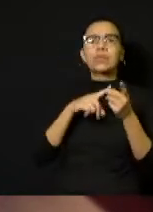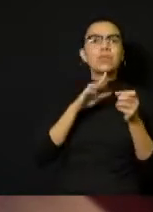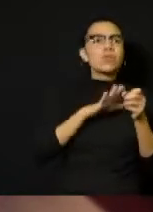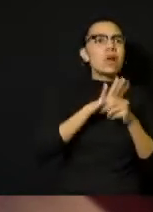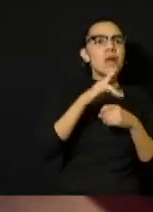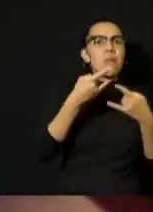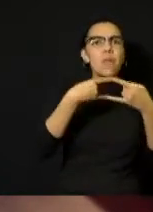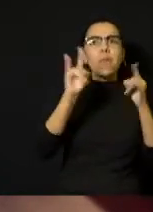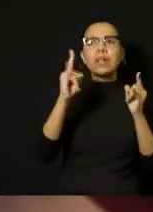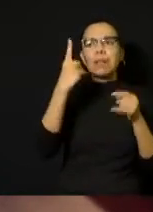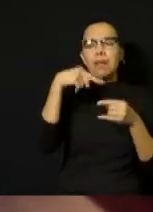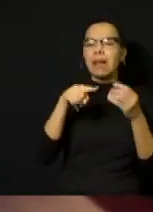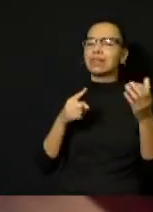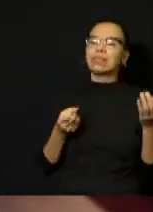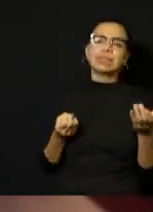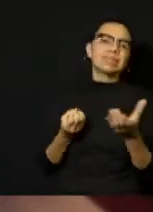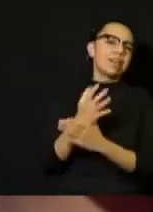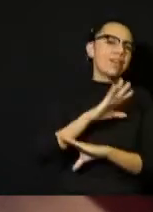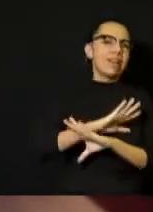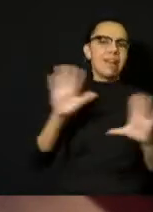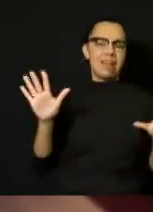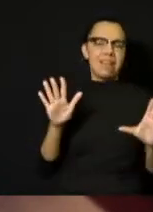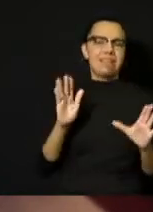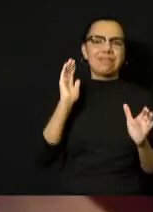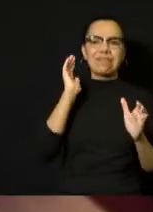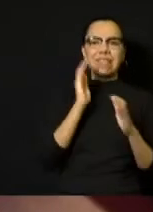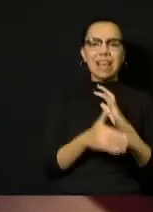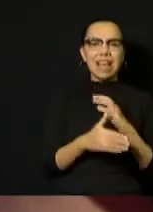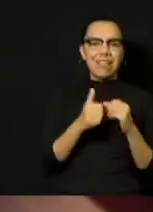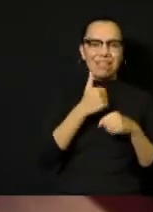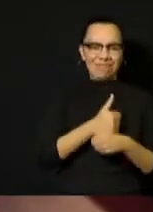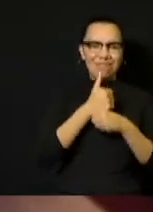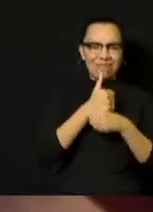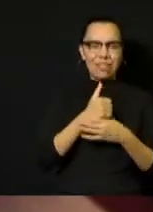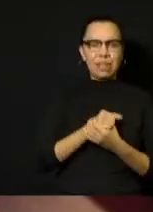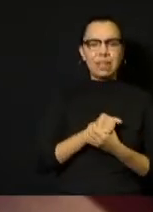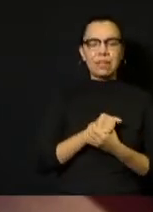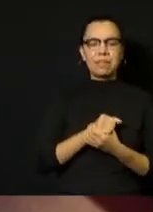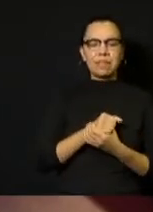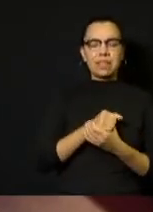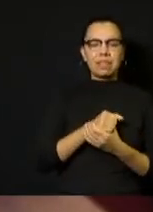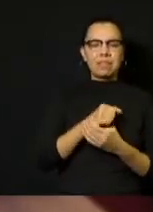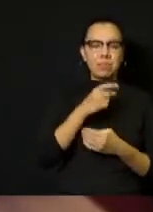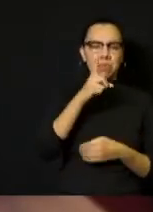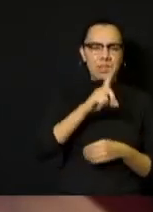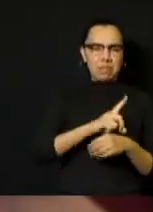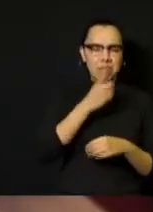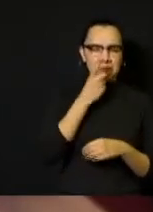where's the door to leave this? That day, my Victor could tell